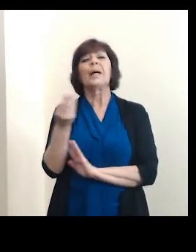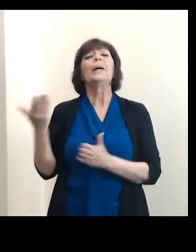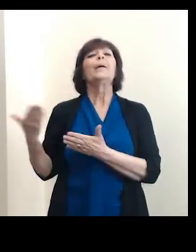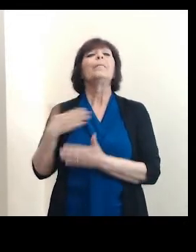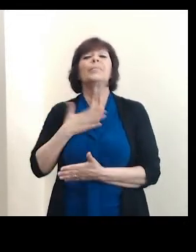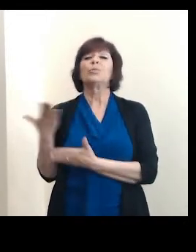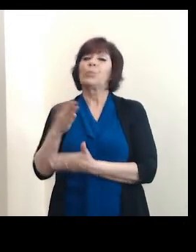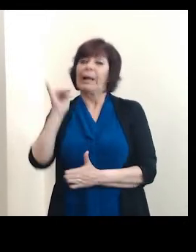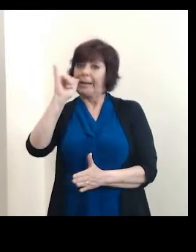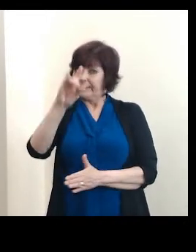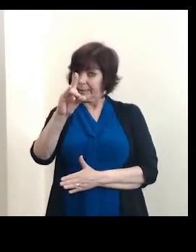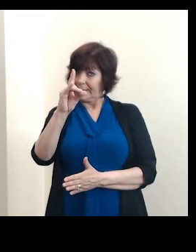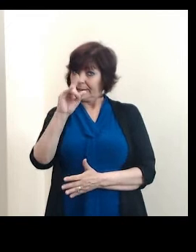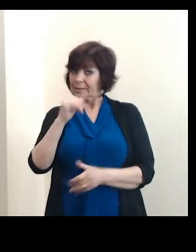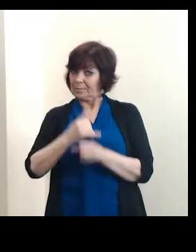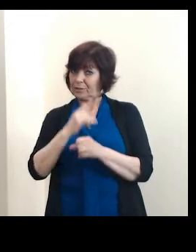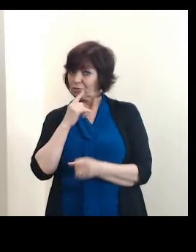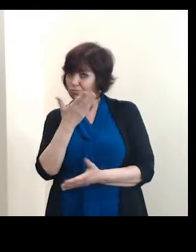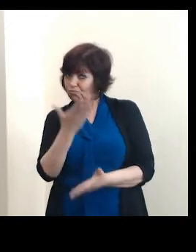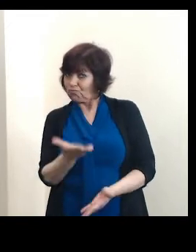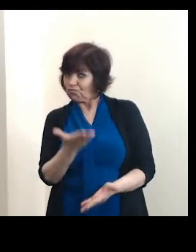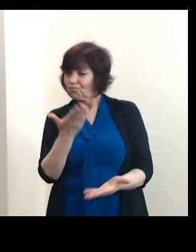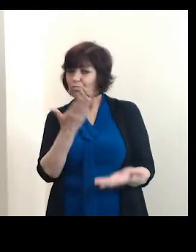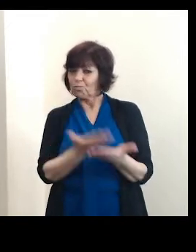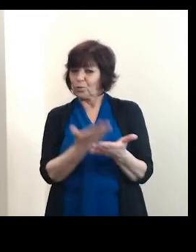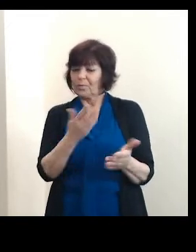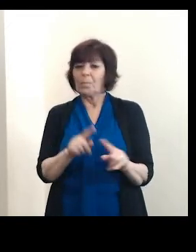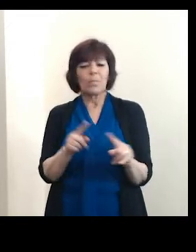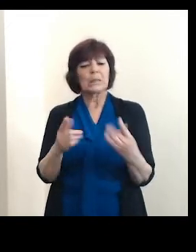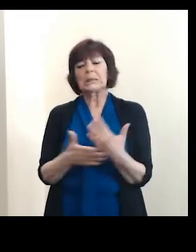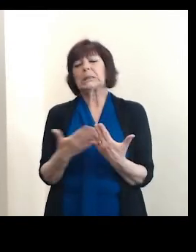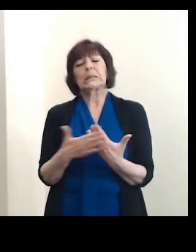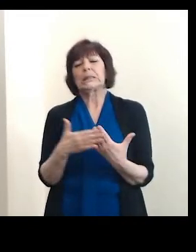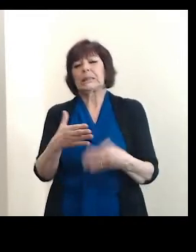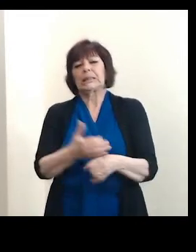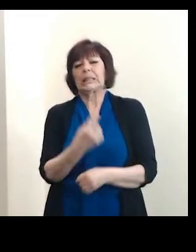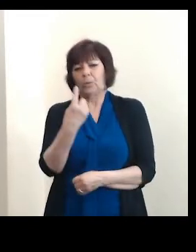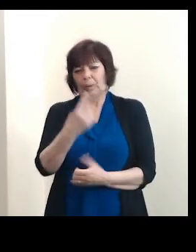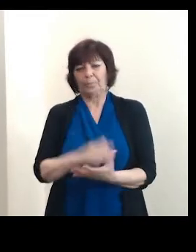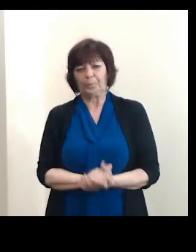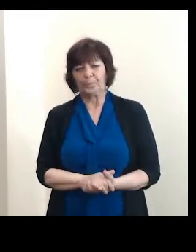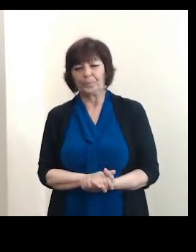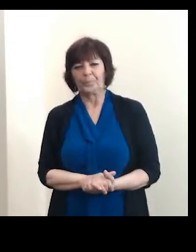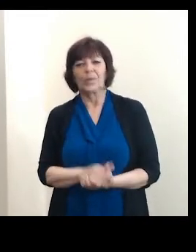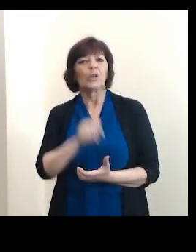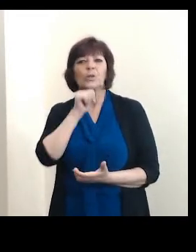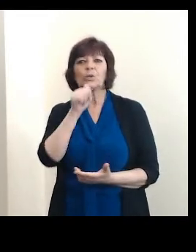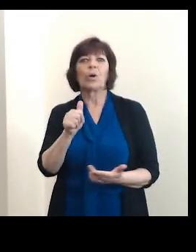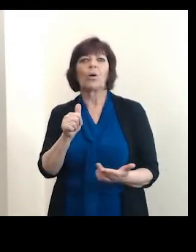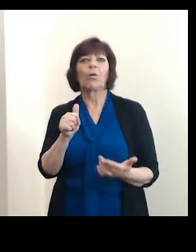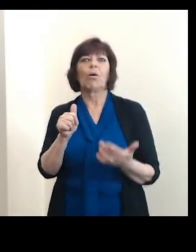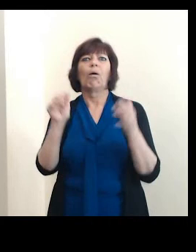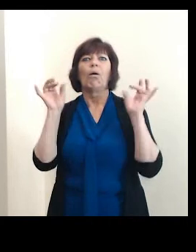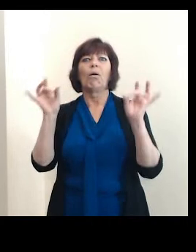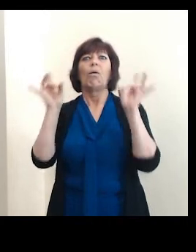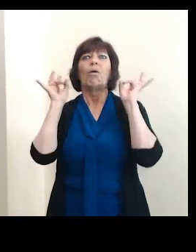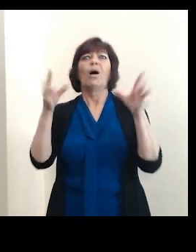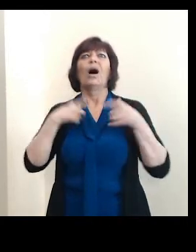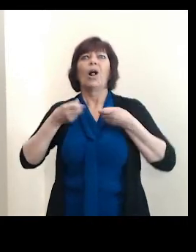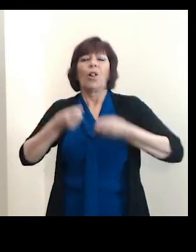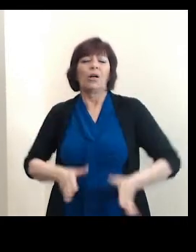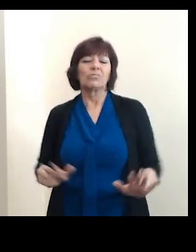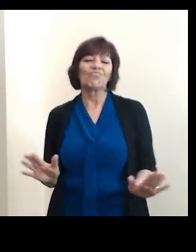bring an ID so we know that it's really used. But it's really easy to replicate that. So don't be disheartened if you lose your